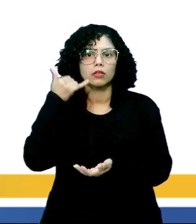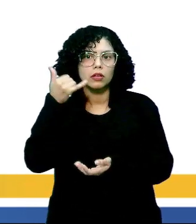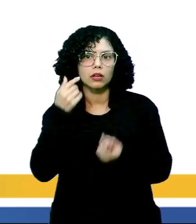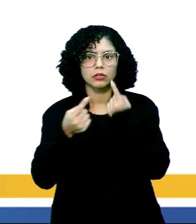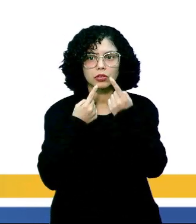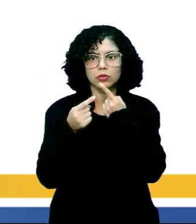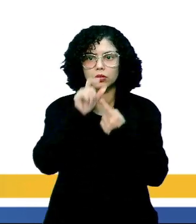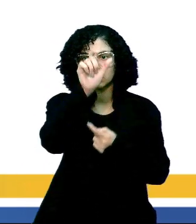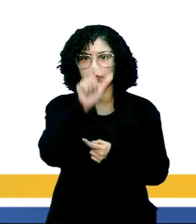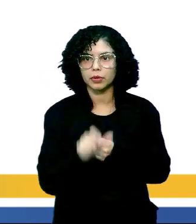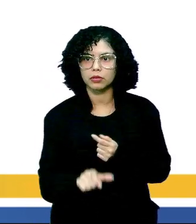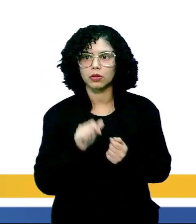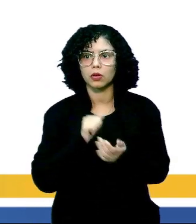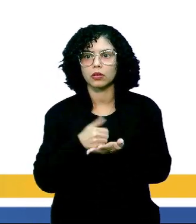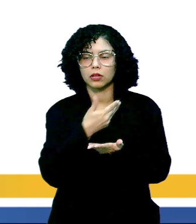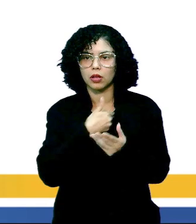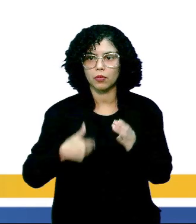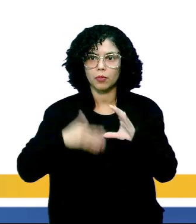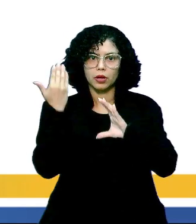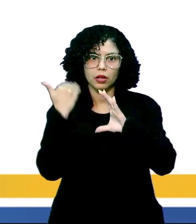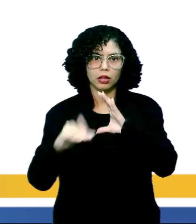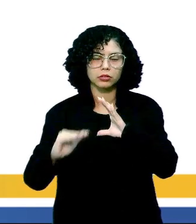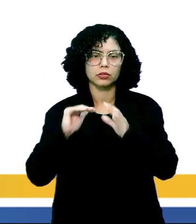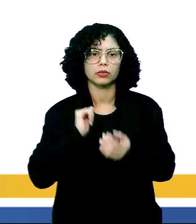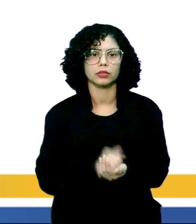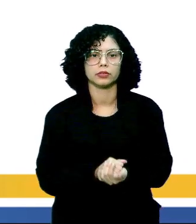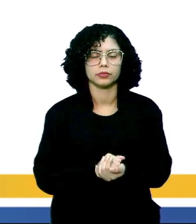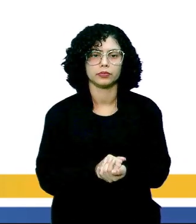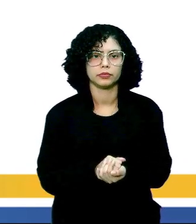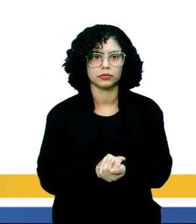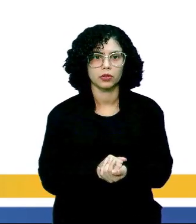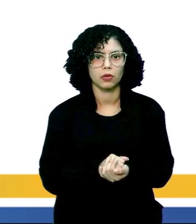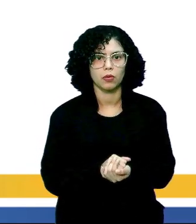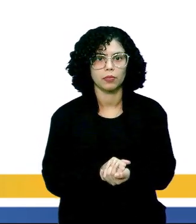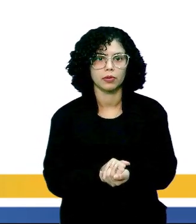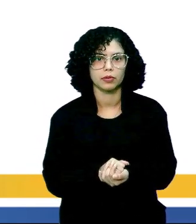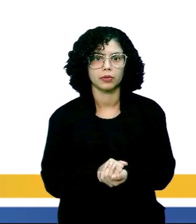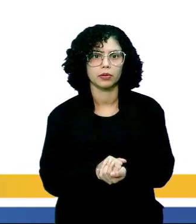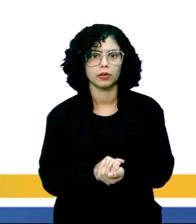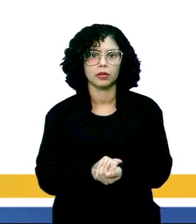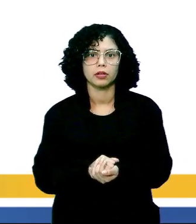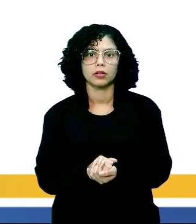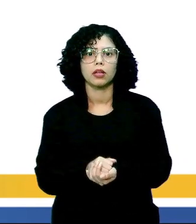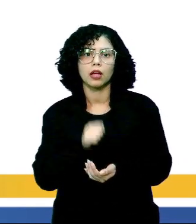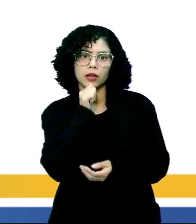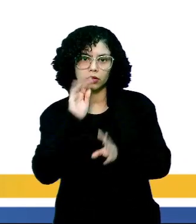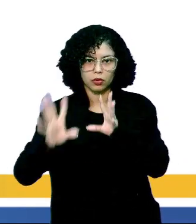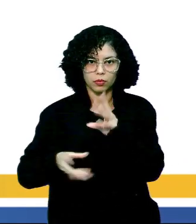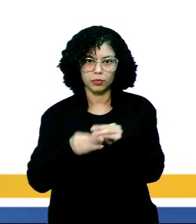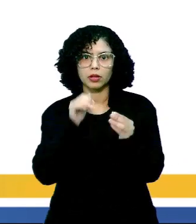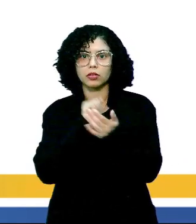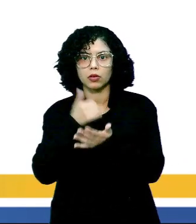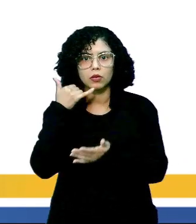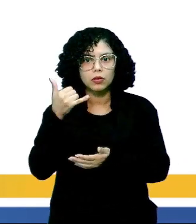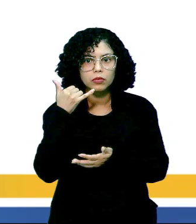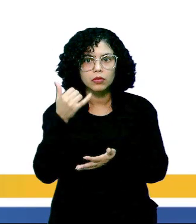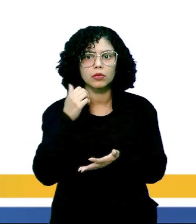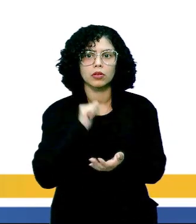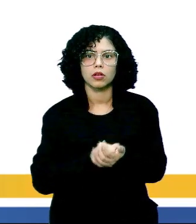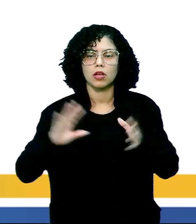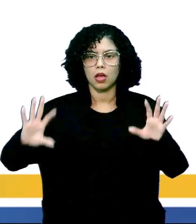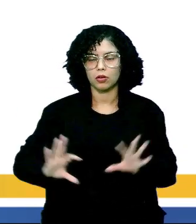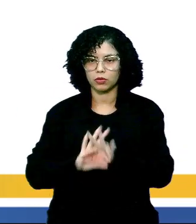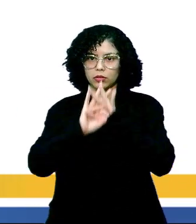loudly discussing personal matters in public places. They complain when cell phones ring in